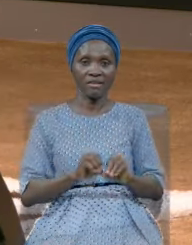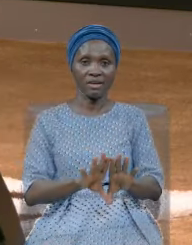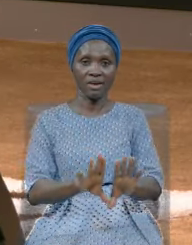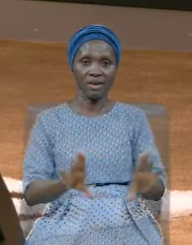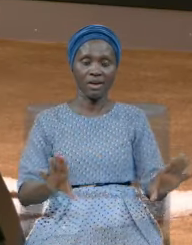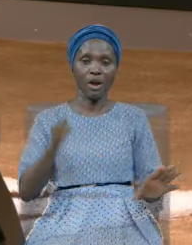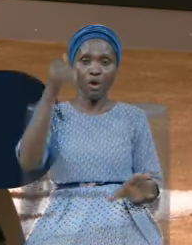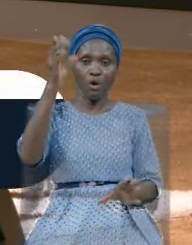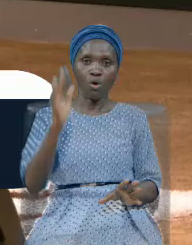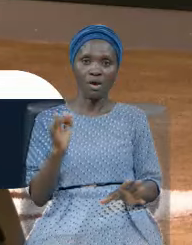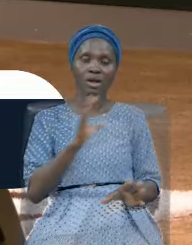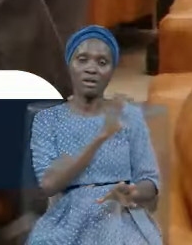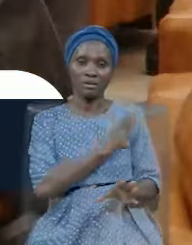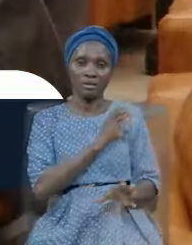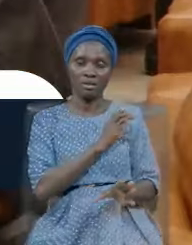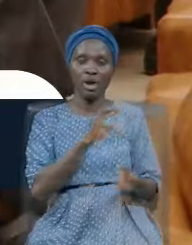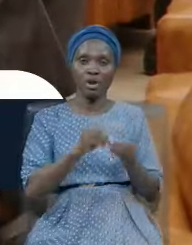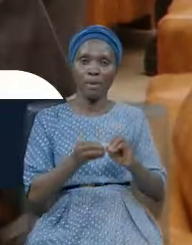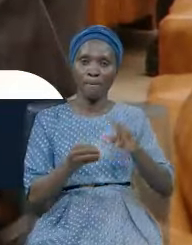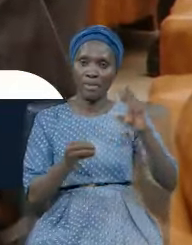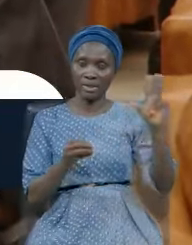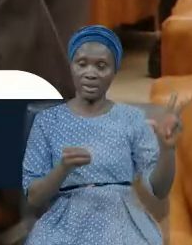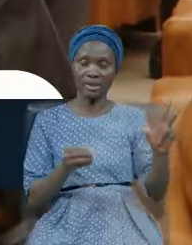transcending goodness,